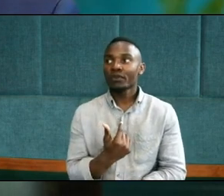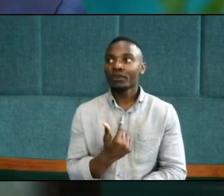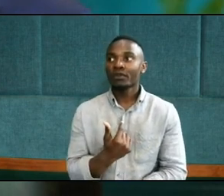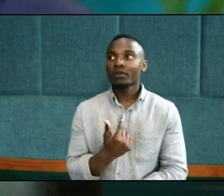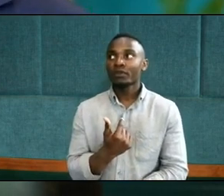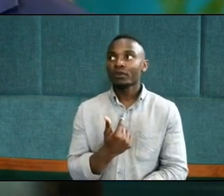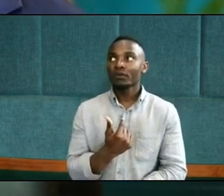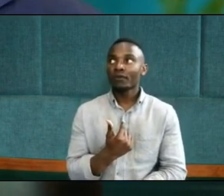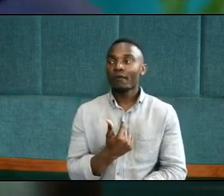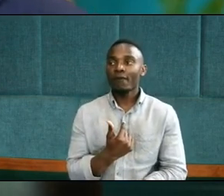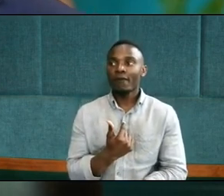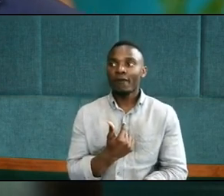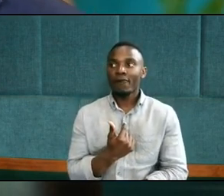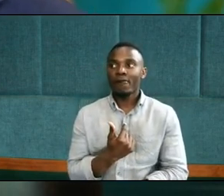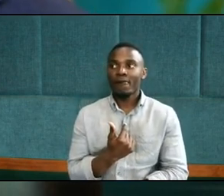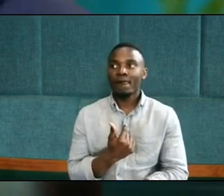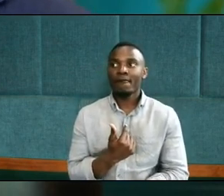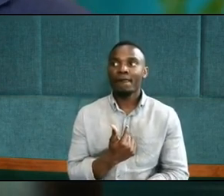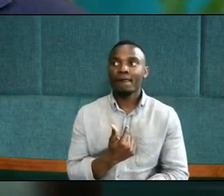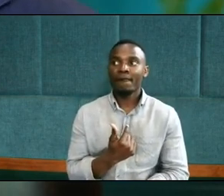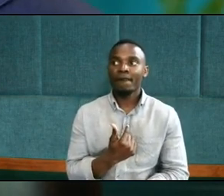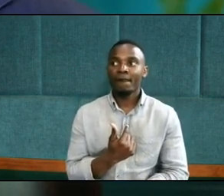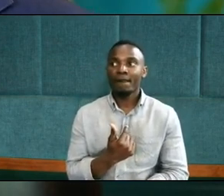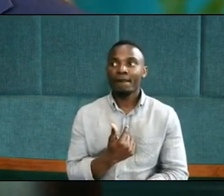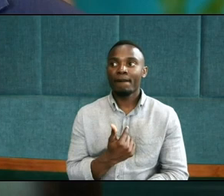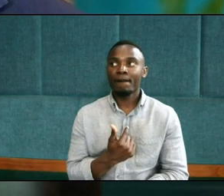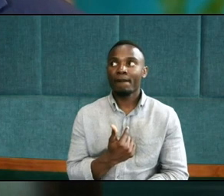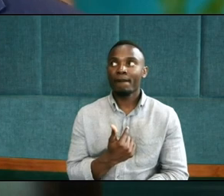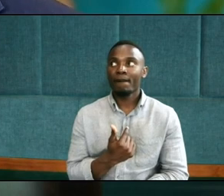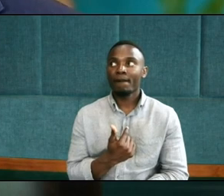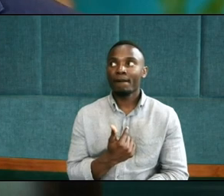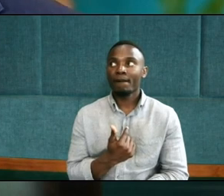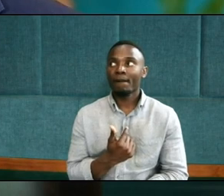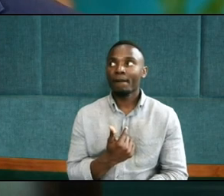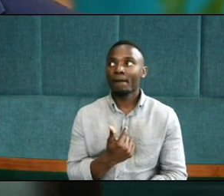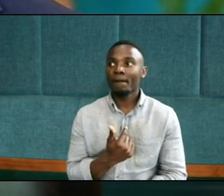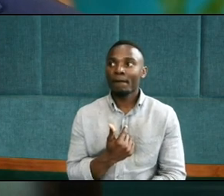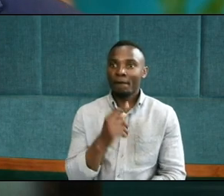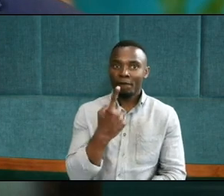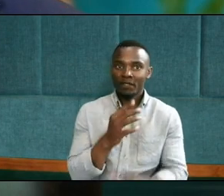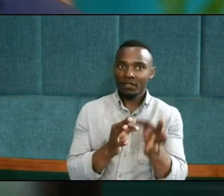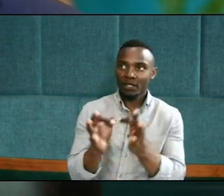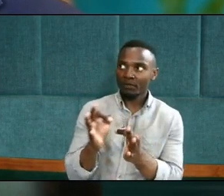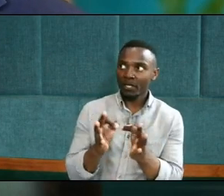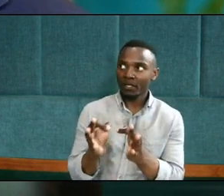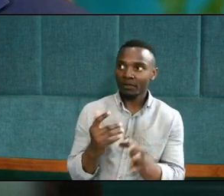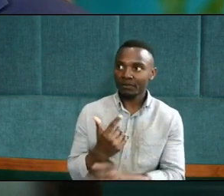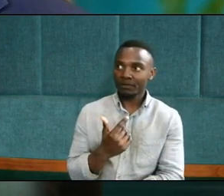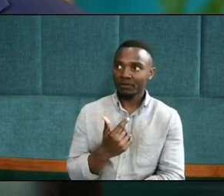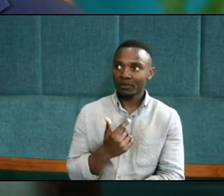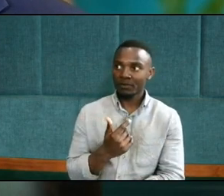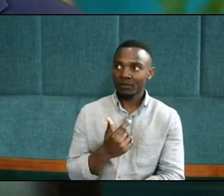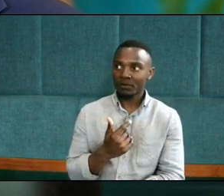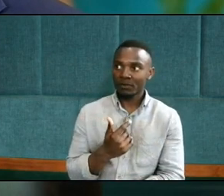there. Let me just go to this. All right. Let me go to this one first. Okay. All right.